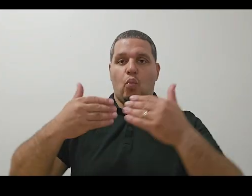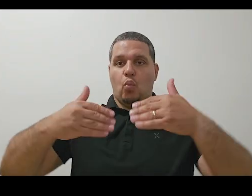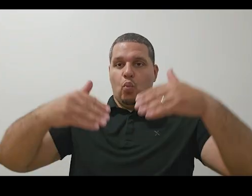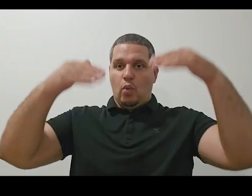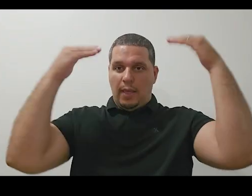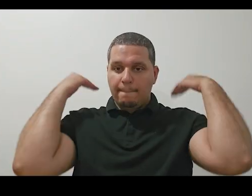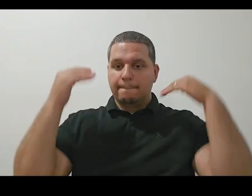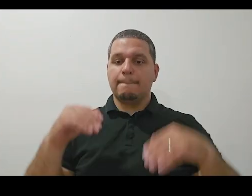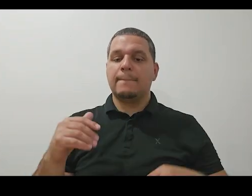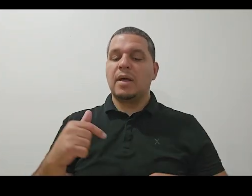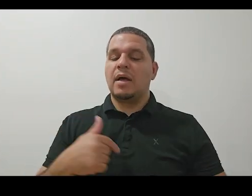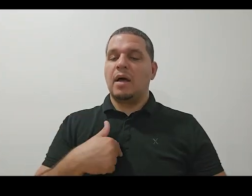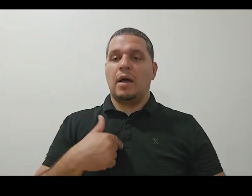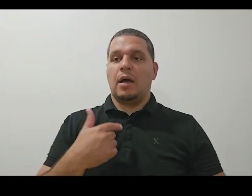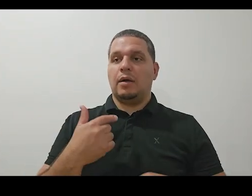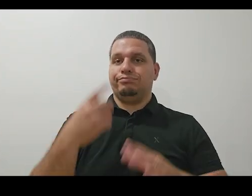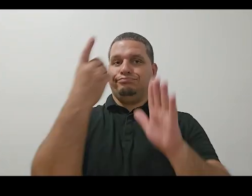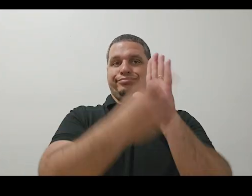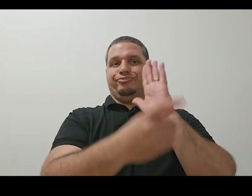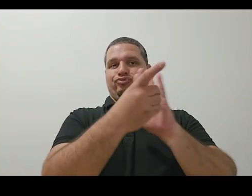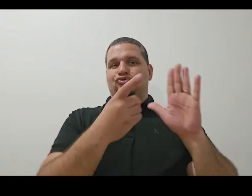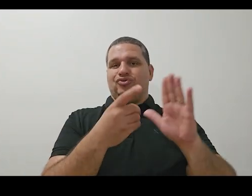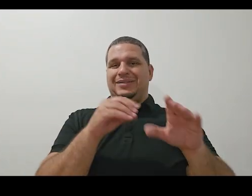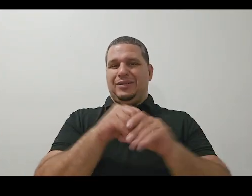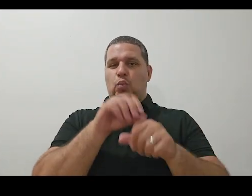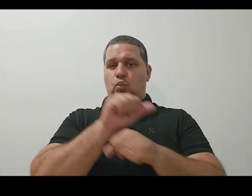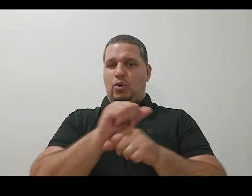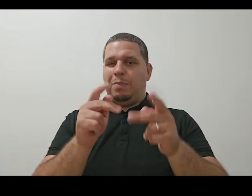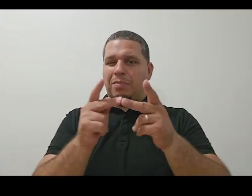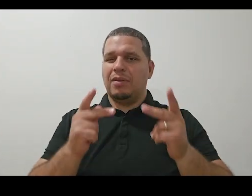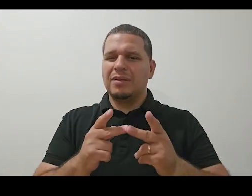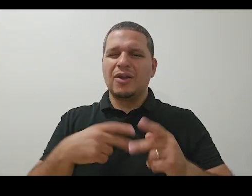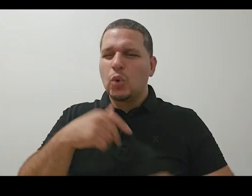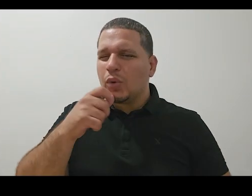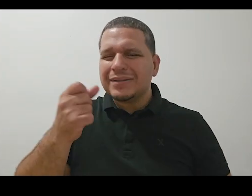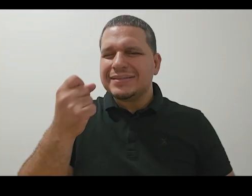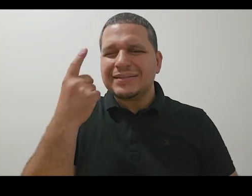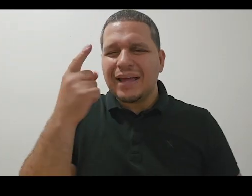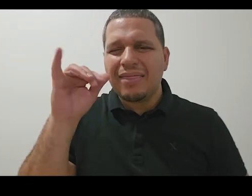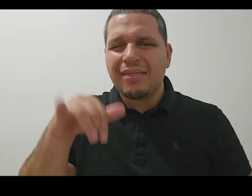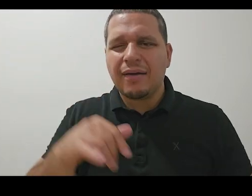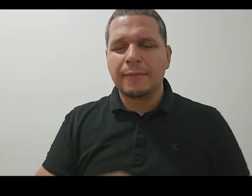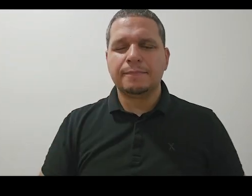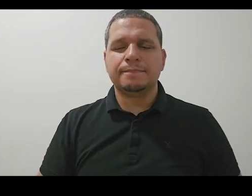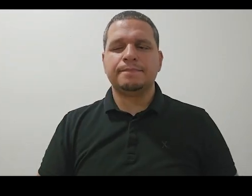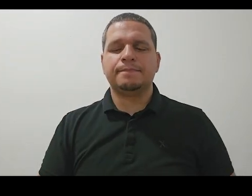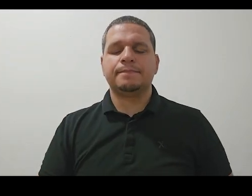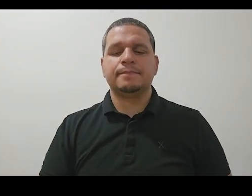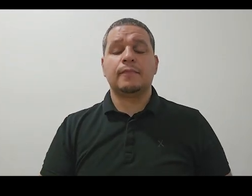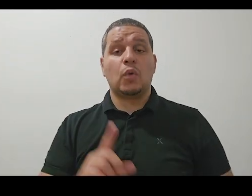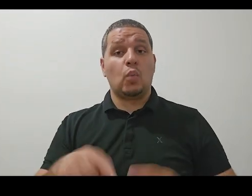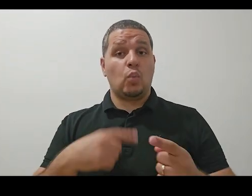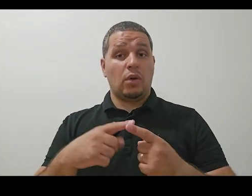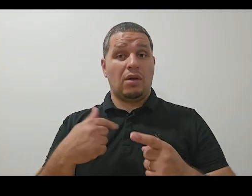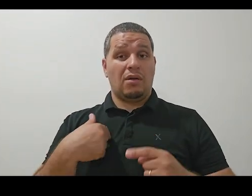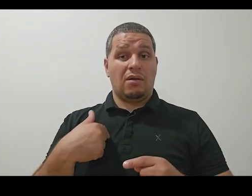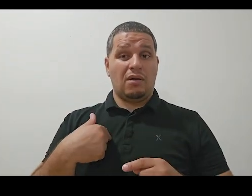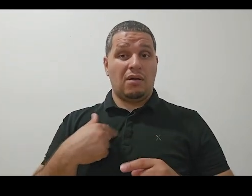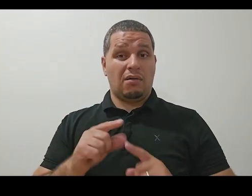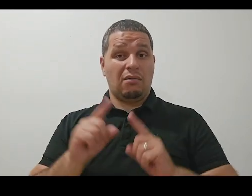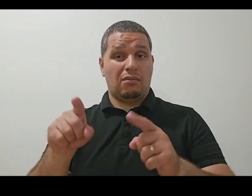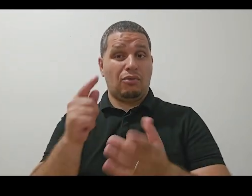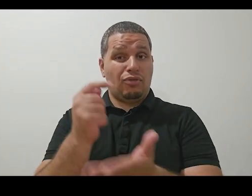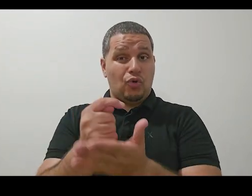overwhelmed and I was being discriminated in the workplace. And I didn't understand that. So when I went into